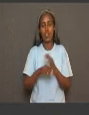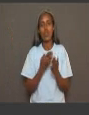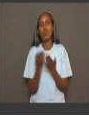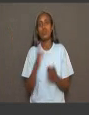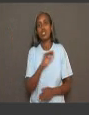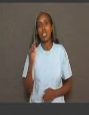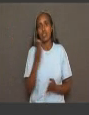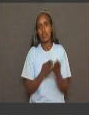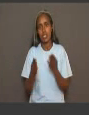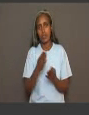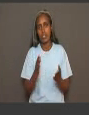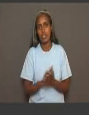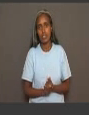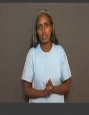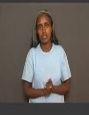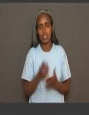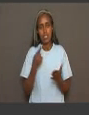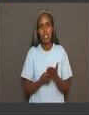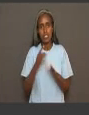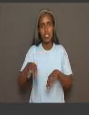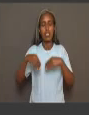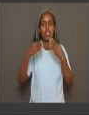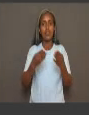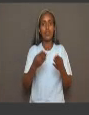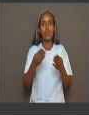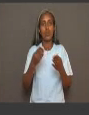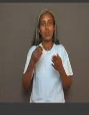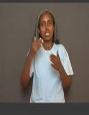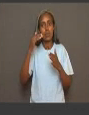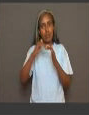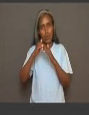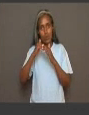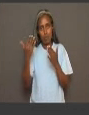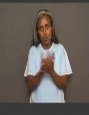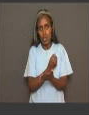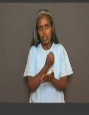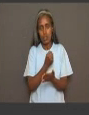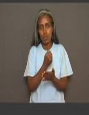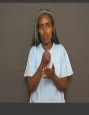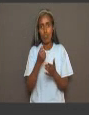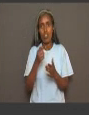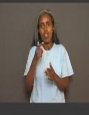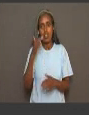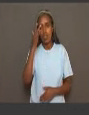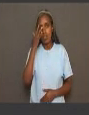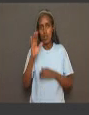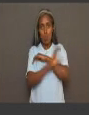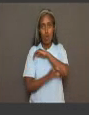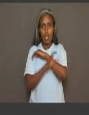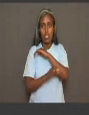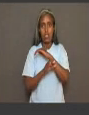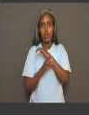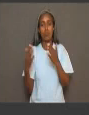services. It is levied on the cost of production for locally produced